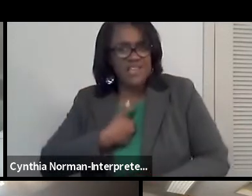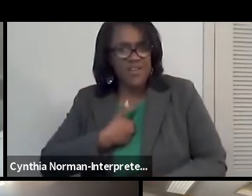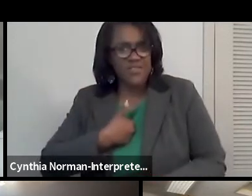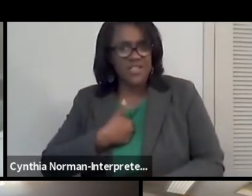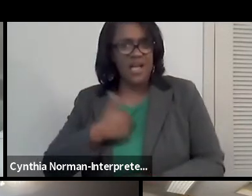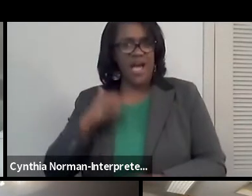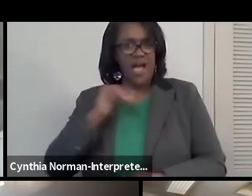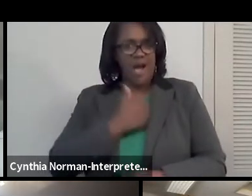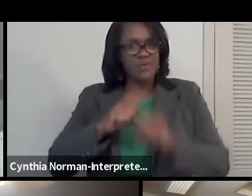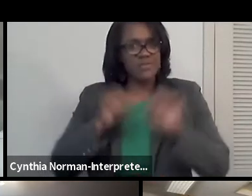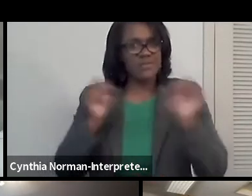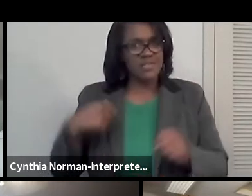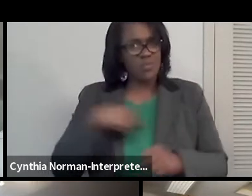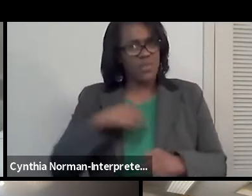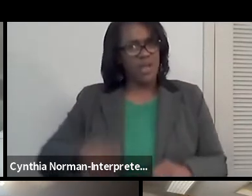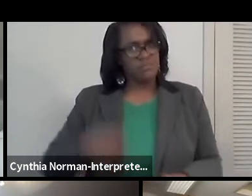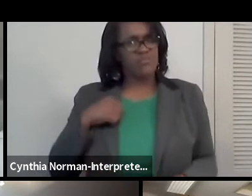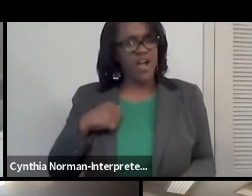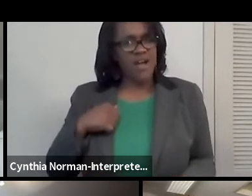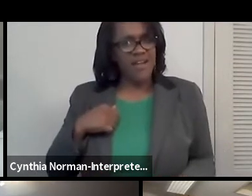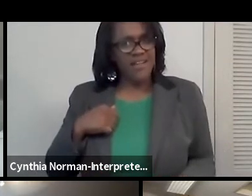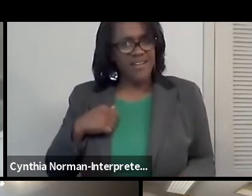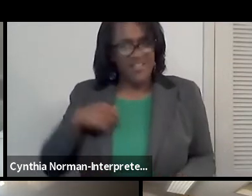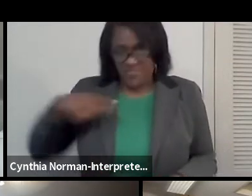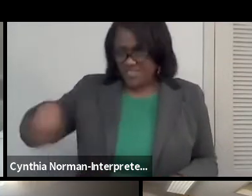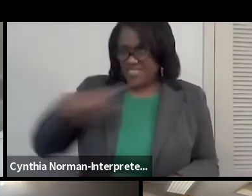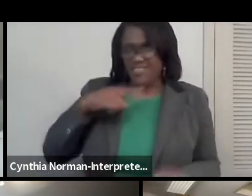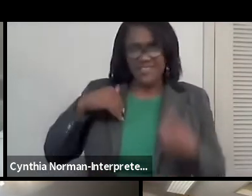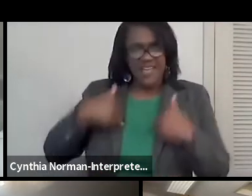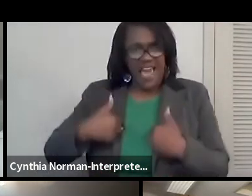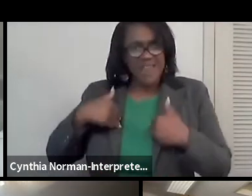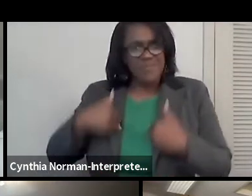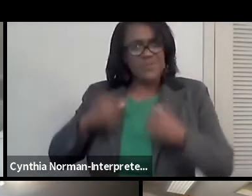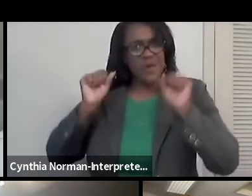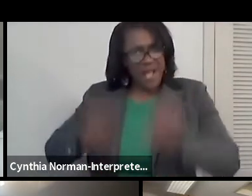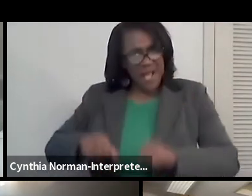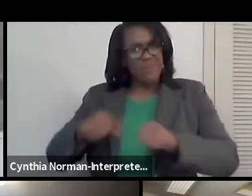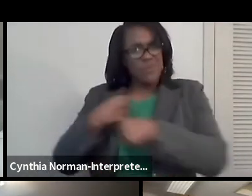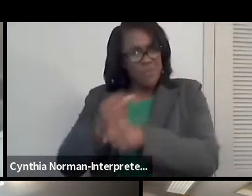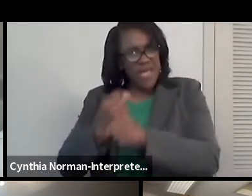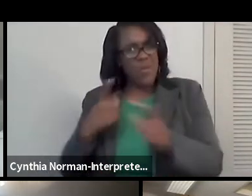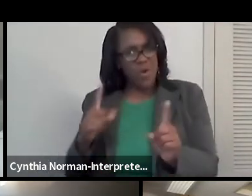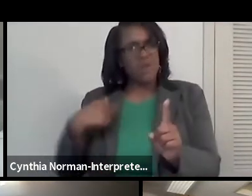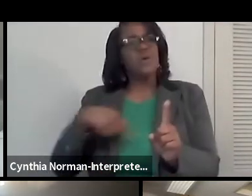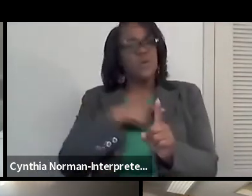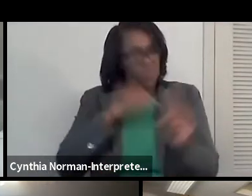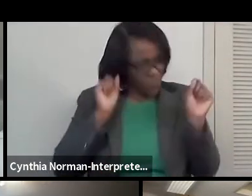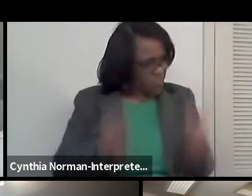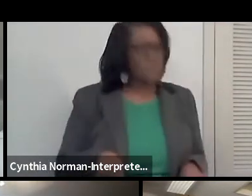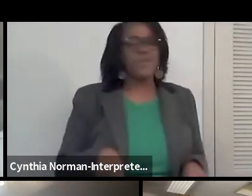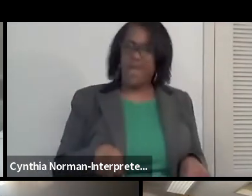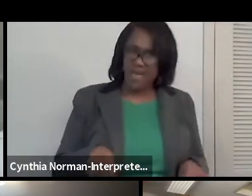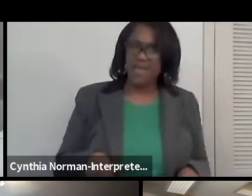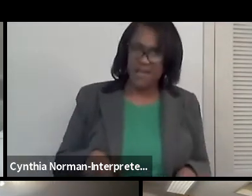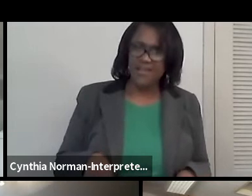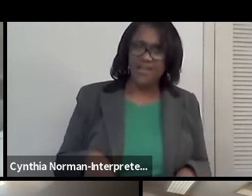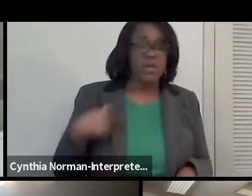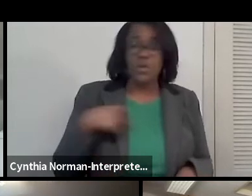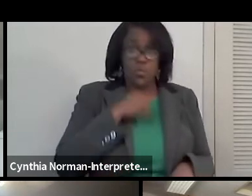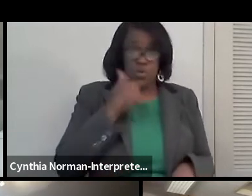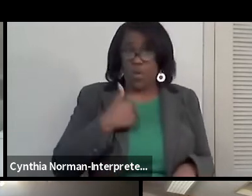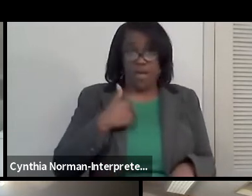we can take pride in the fact of these animals are able to make it work. We should be able to too. It's not like we don't have the